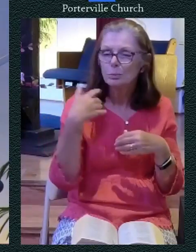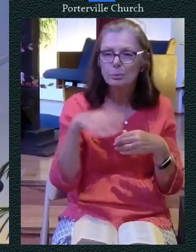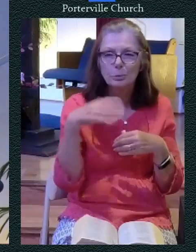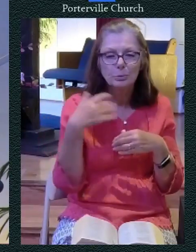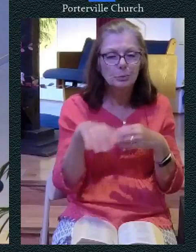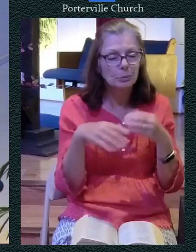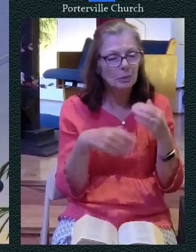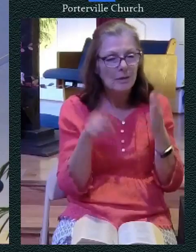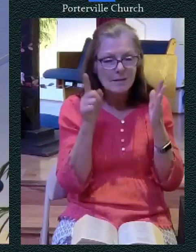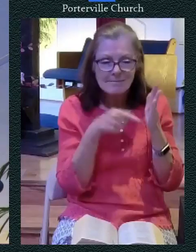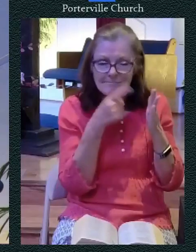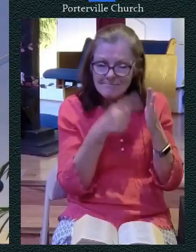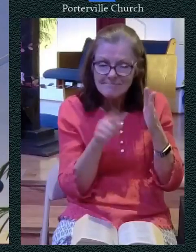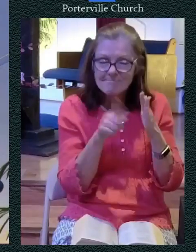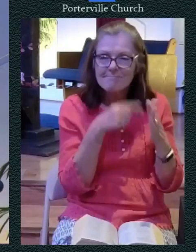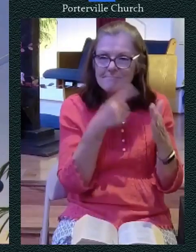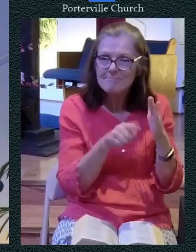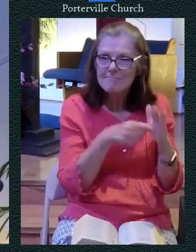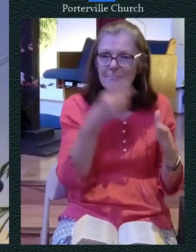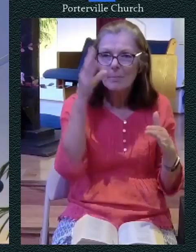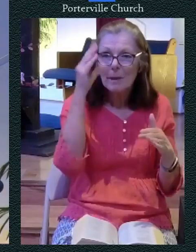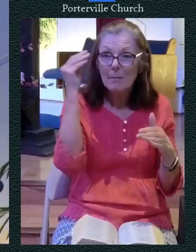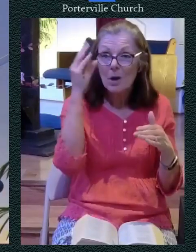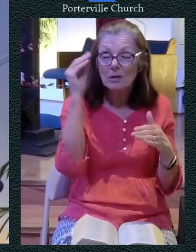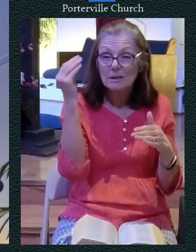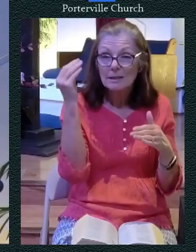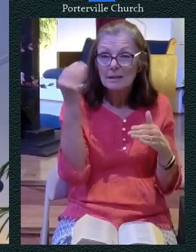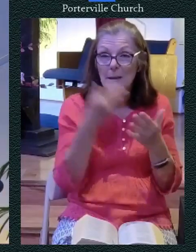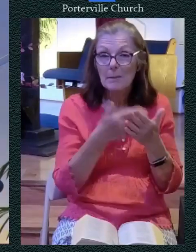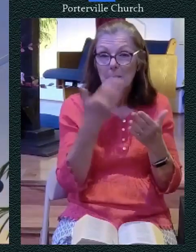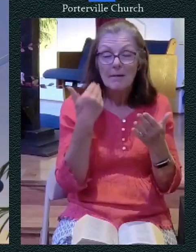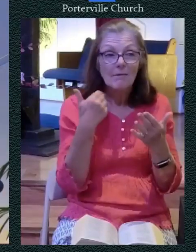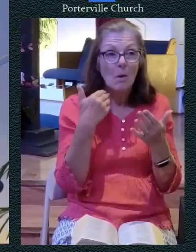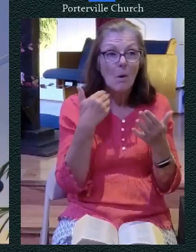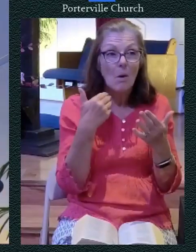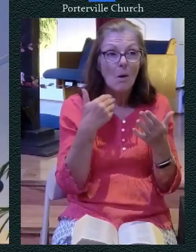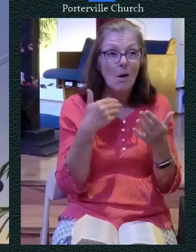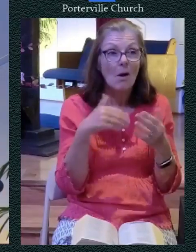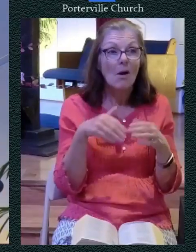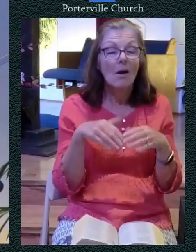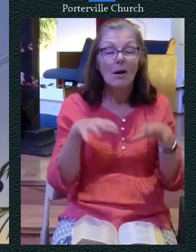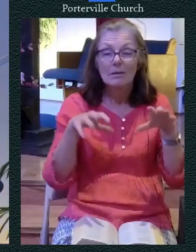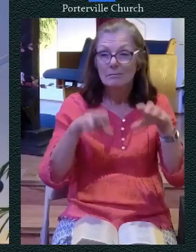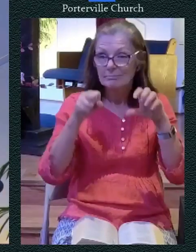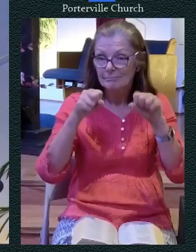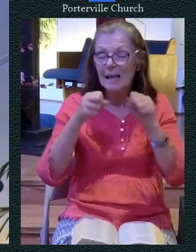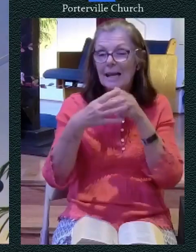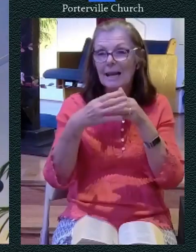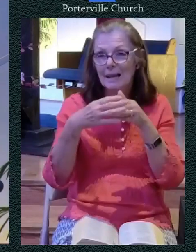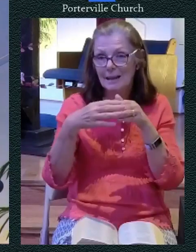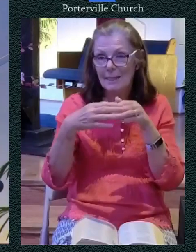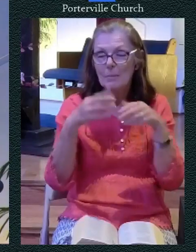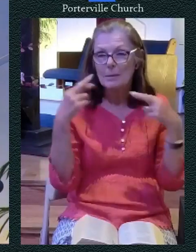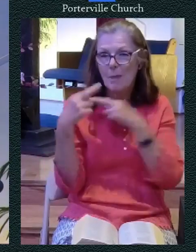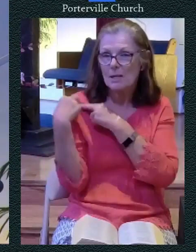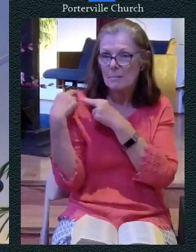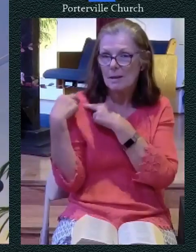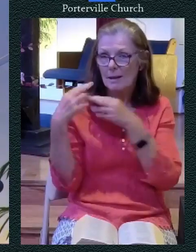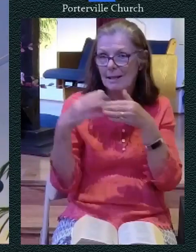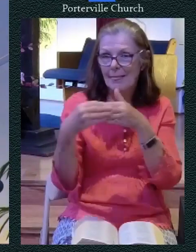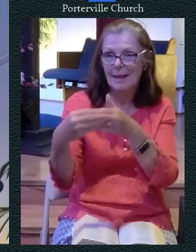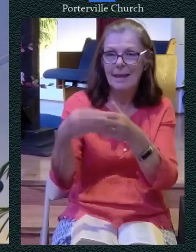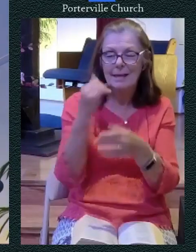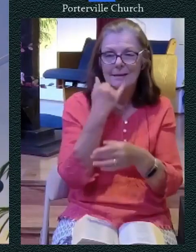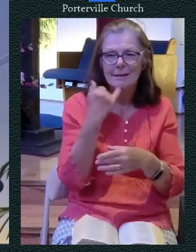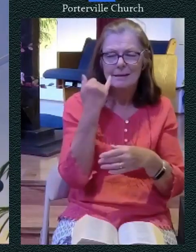him before he took on the major part of his life work, which was leading Israel. And she makes this very